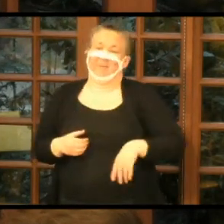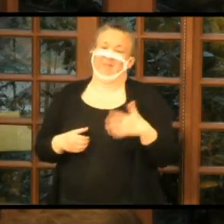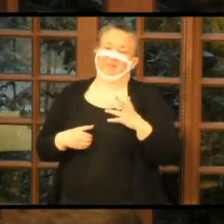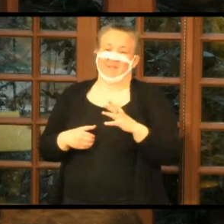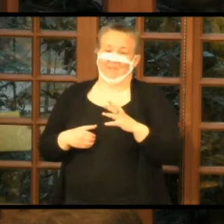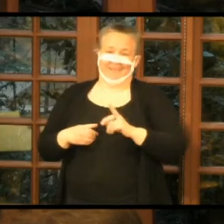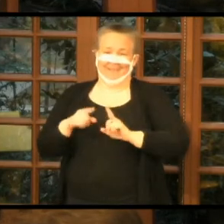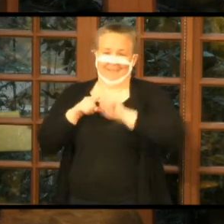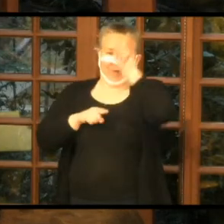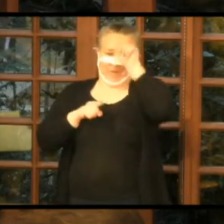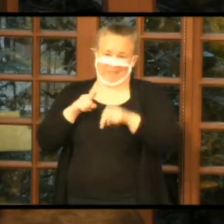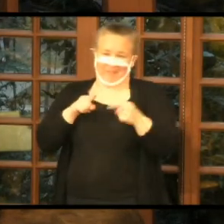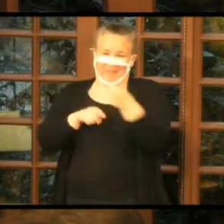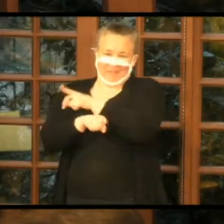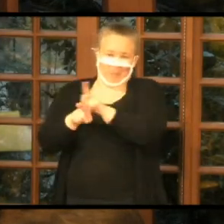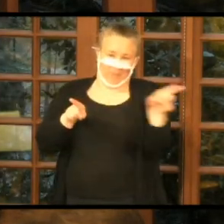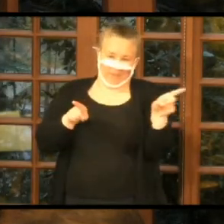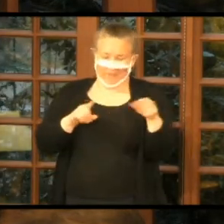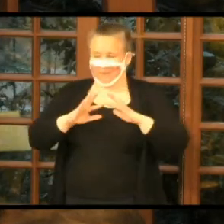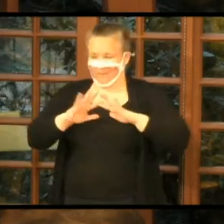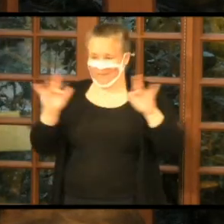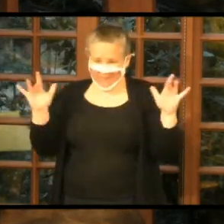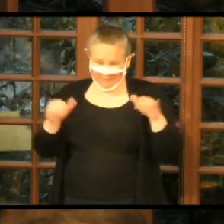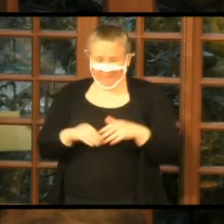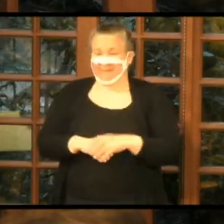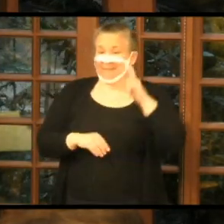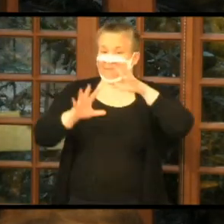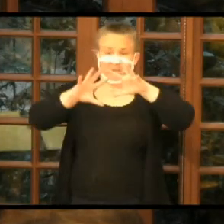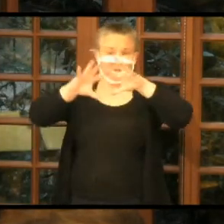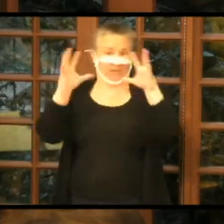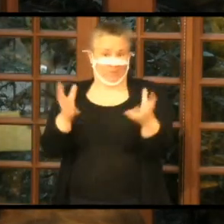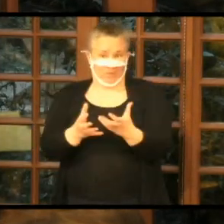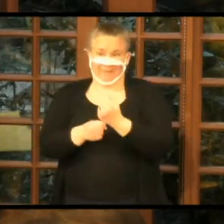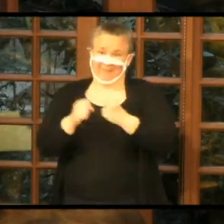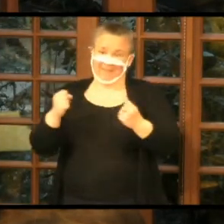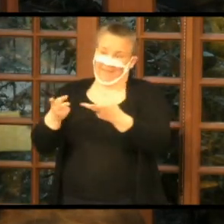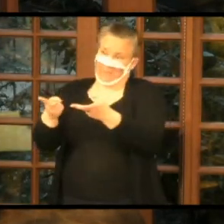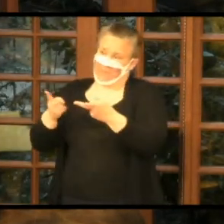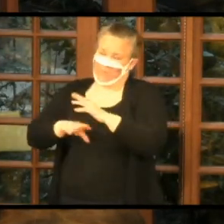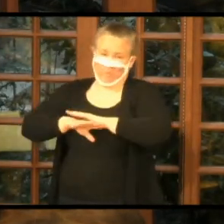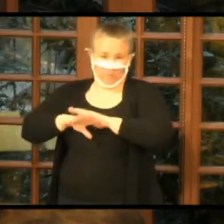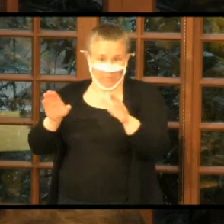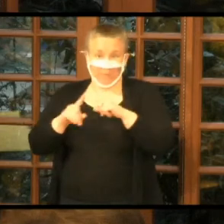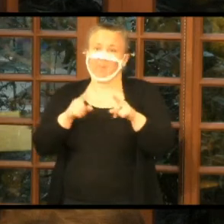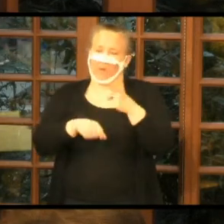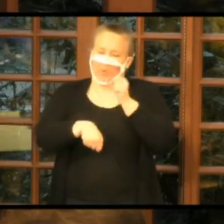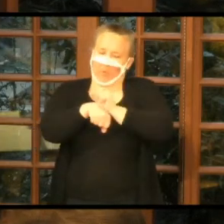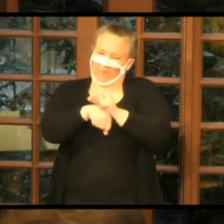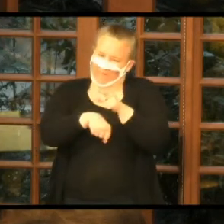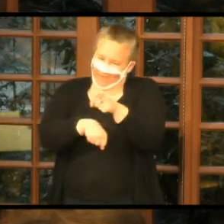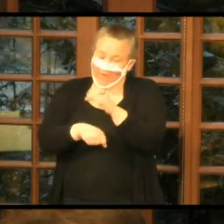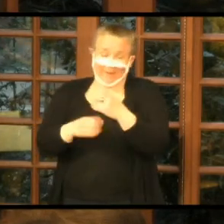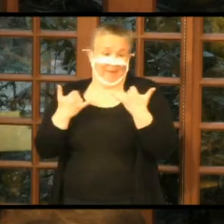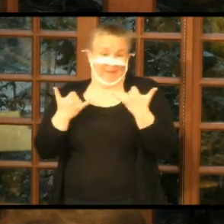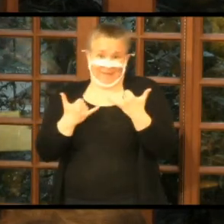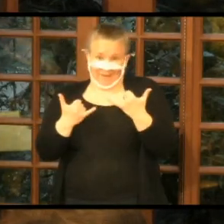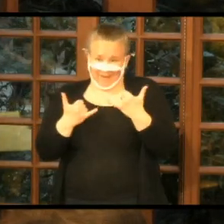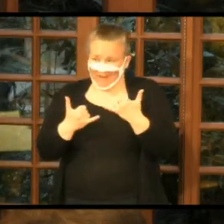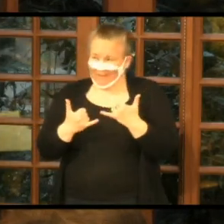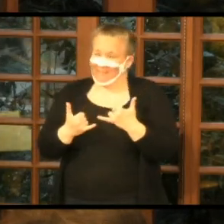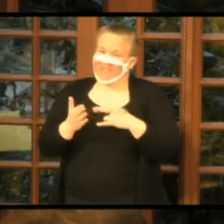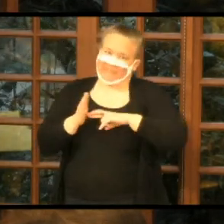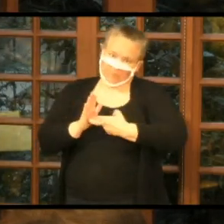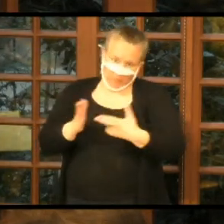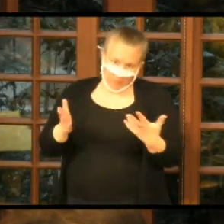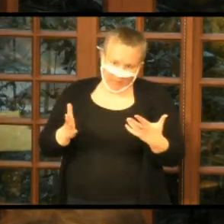directions. The deaf world is no longer her safe haven, but her place of employment, and at the moment, she is screwed.